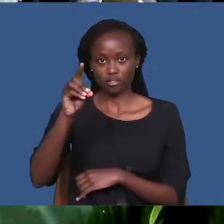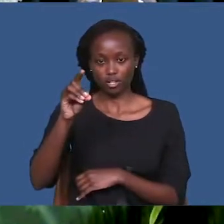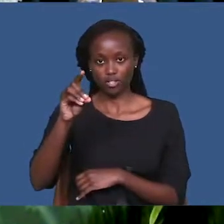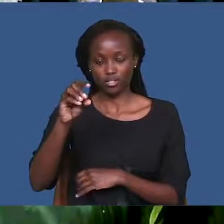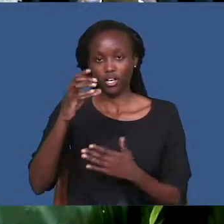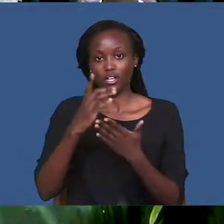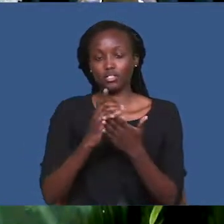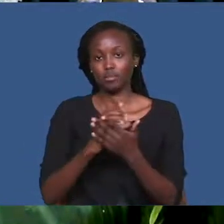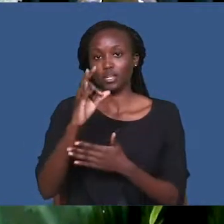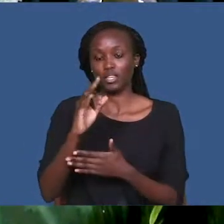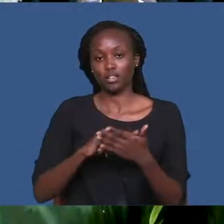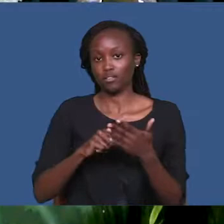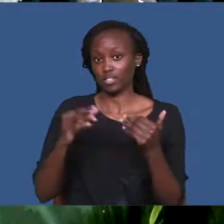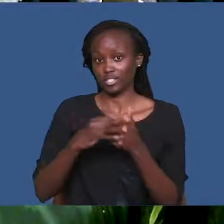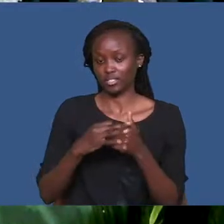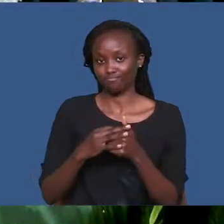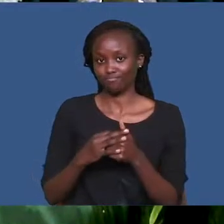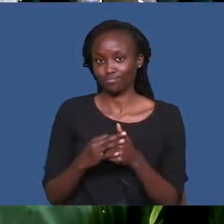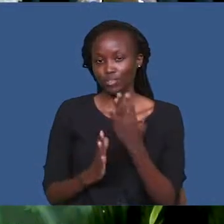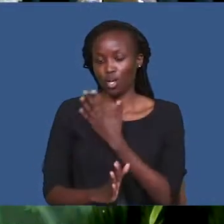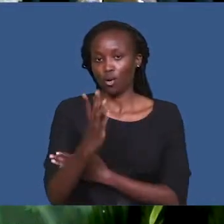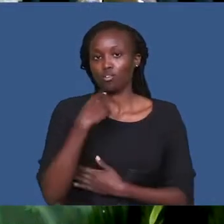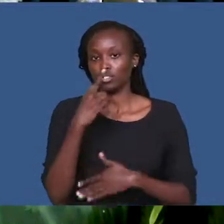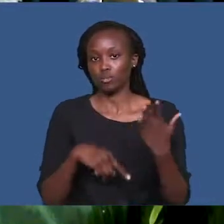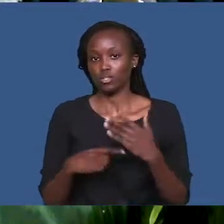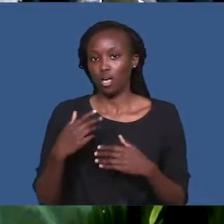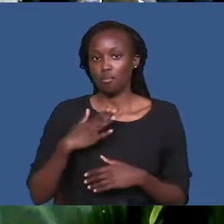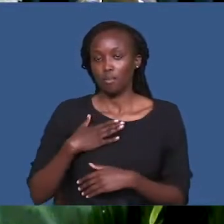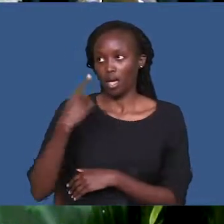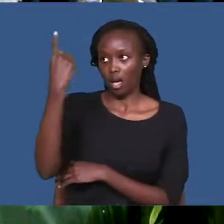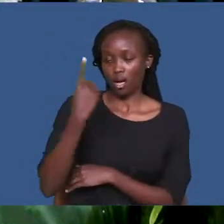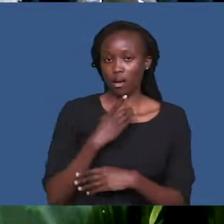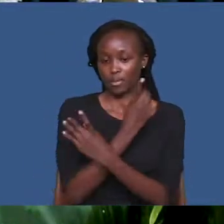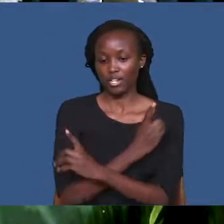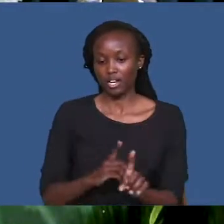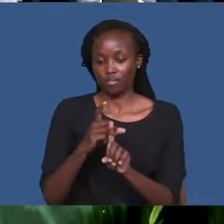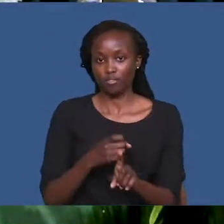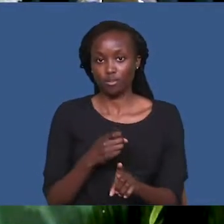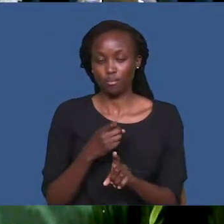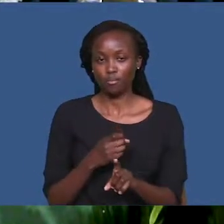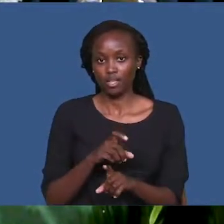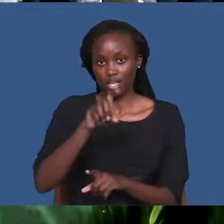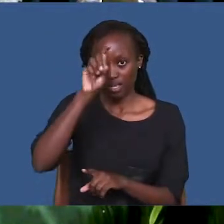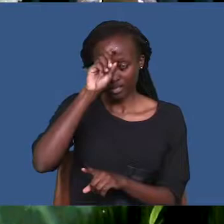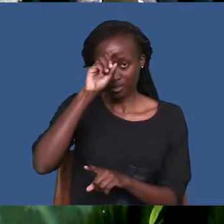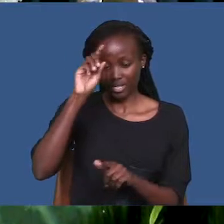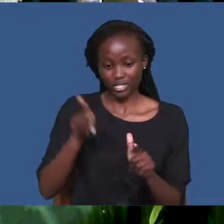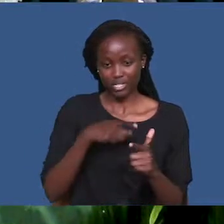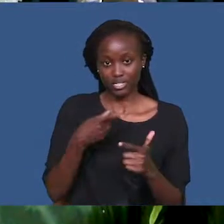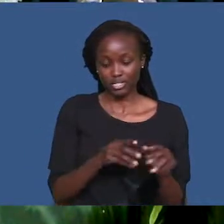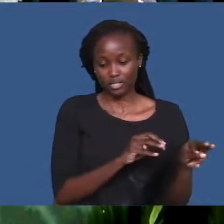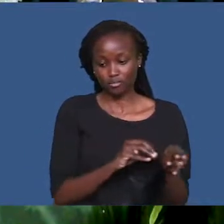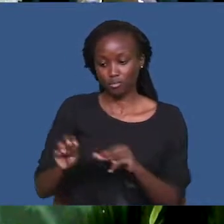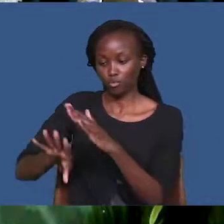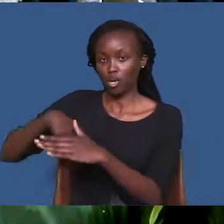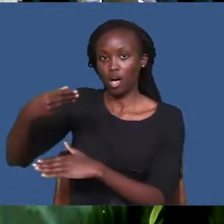God declares, and I am come to deliver them and out of the hand of the Egyptians, and to bring them out of the